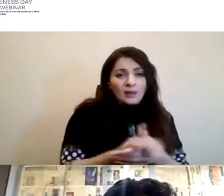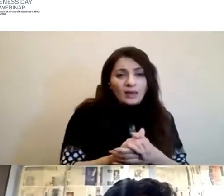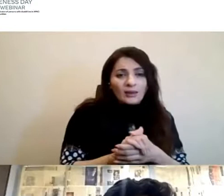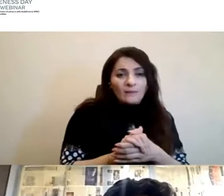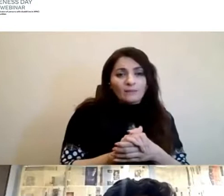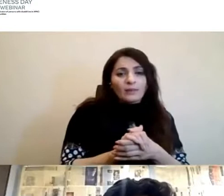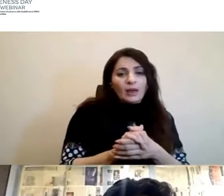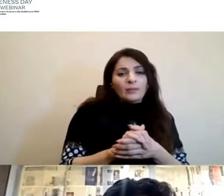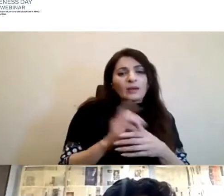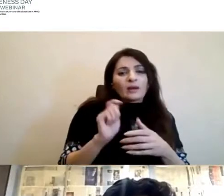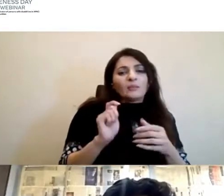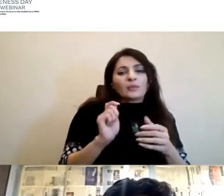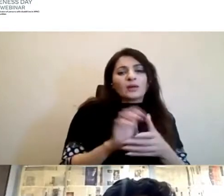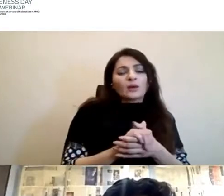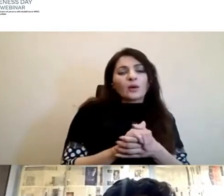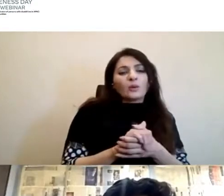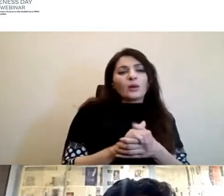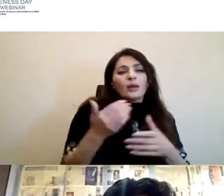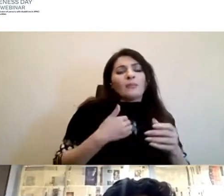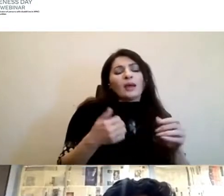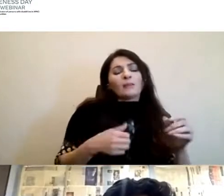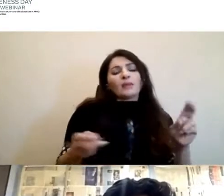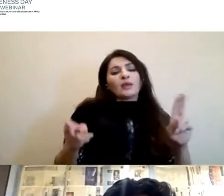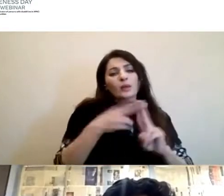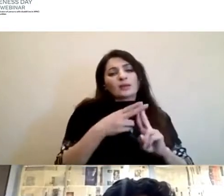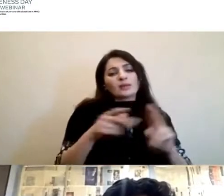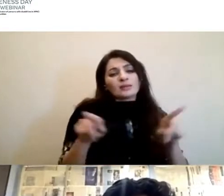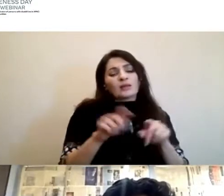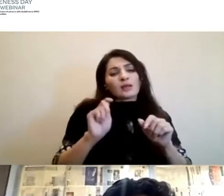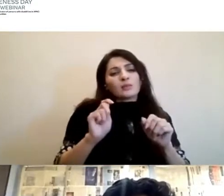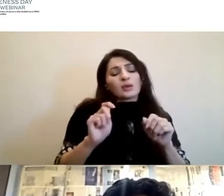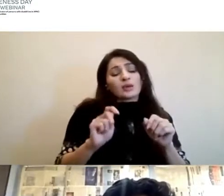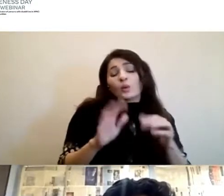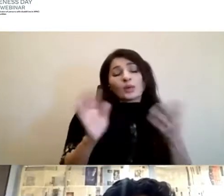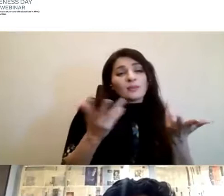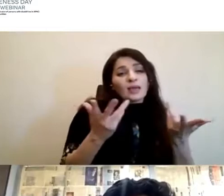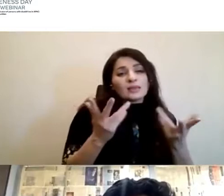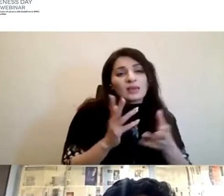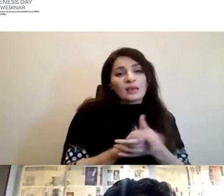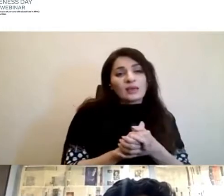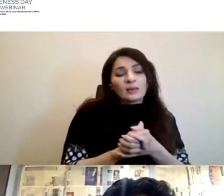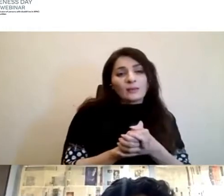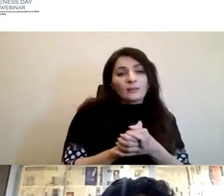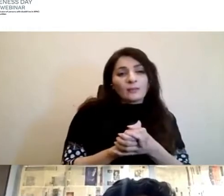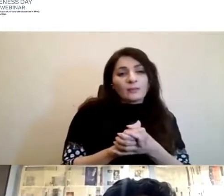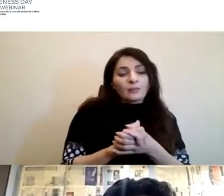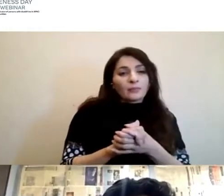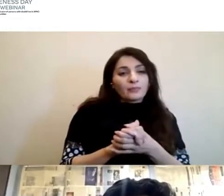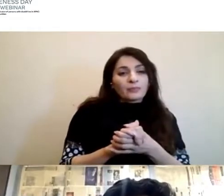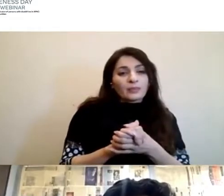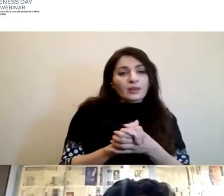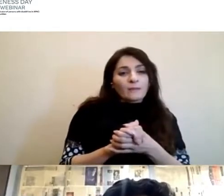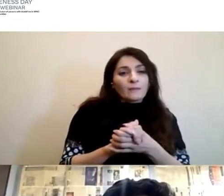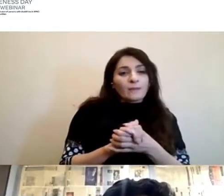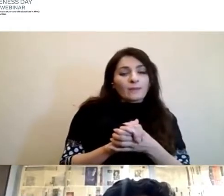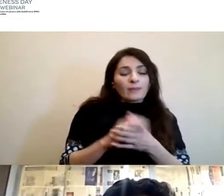with Kat, my friend, as well as others, to see how we can take this general